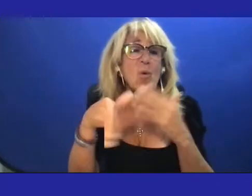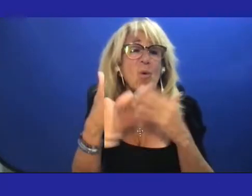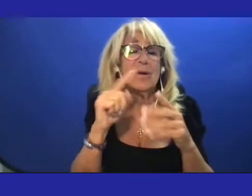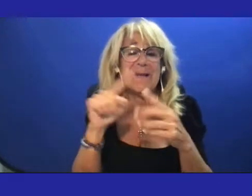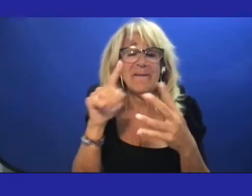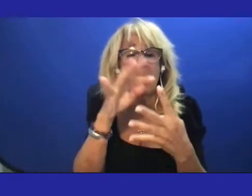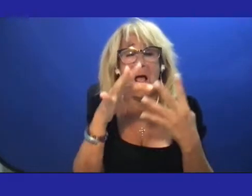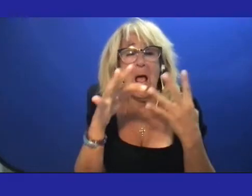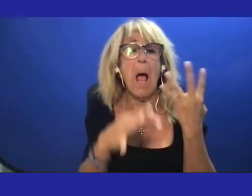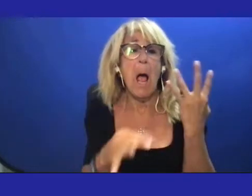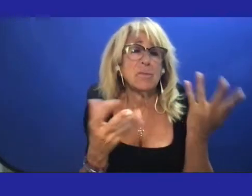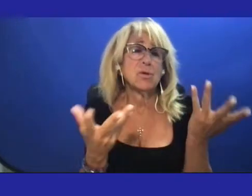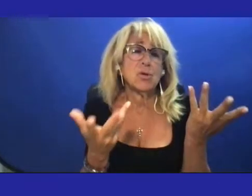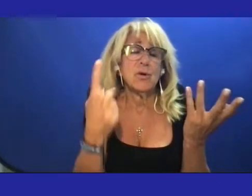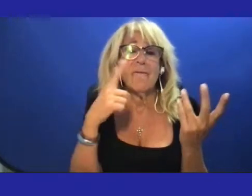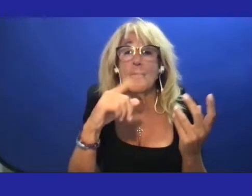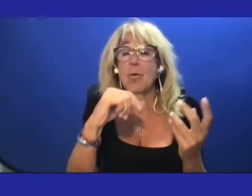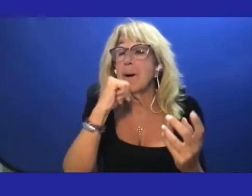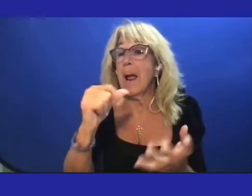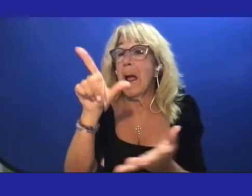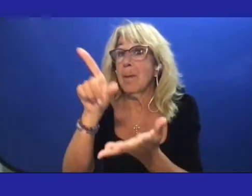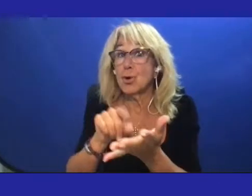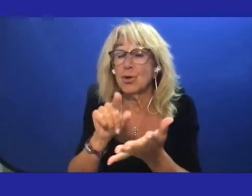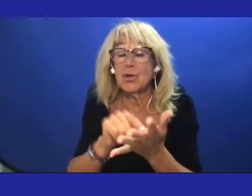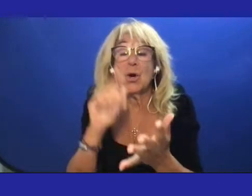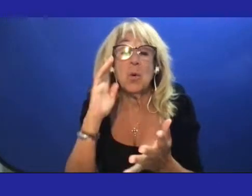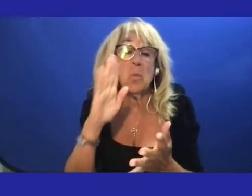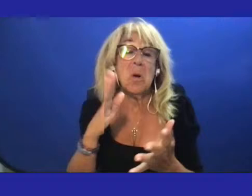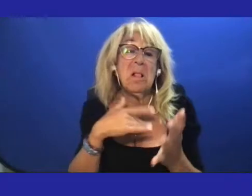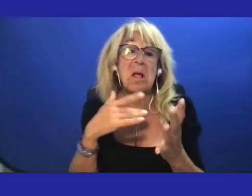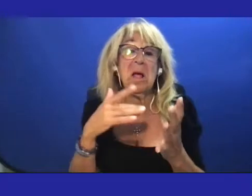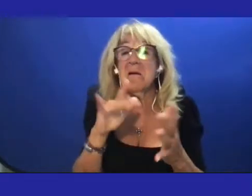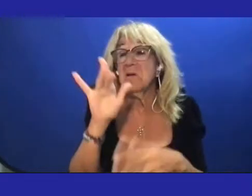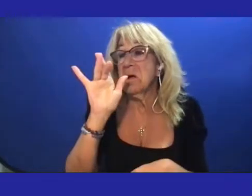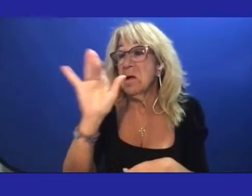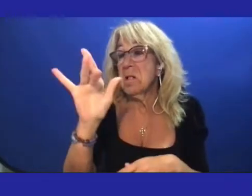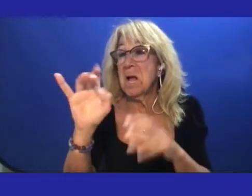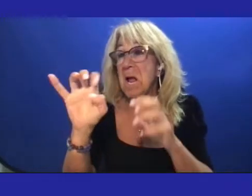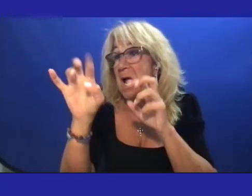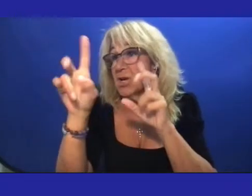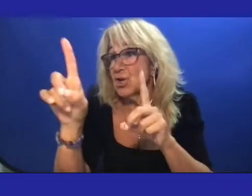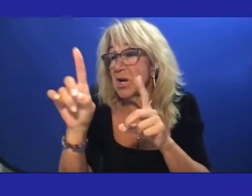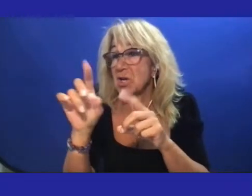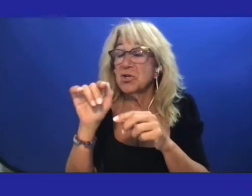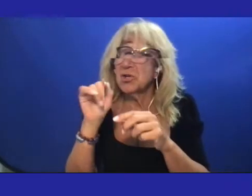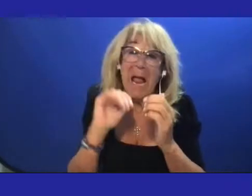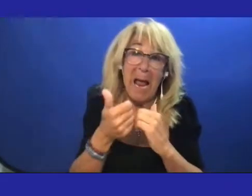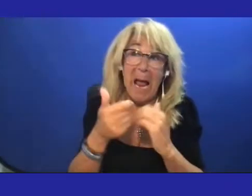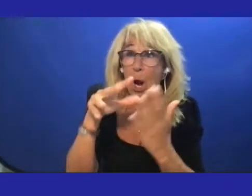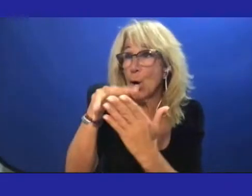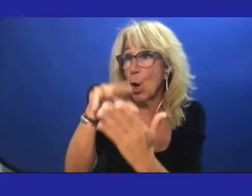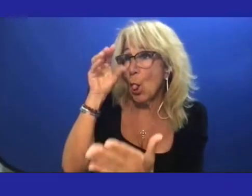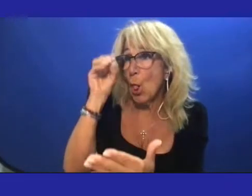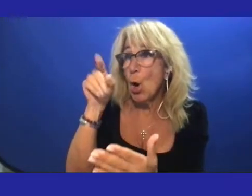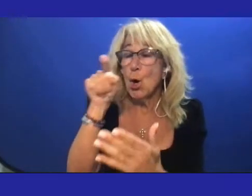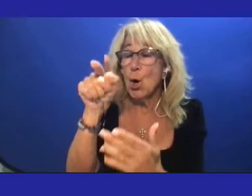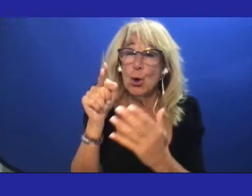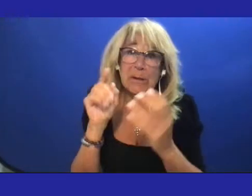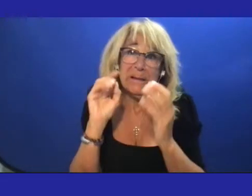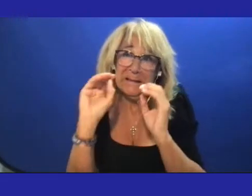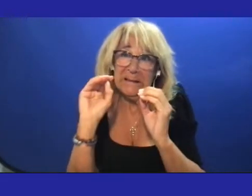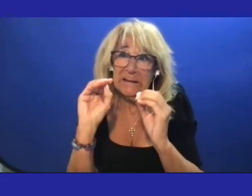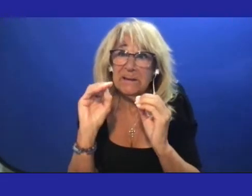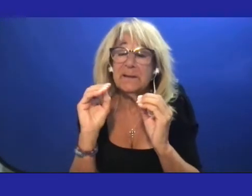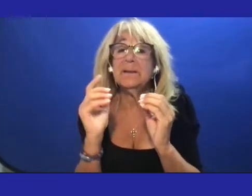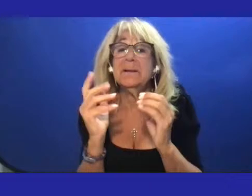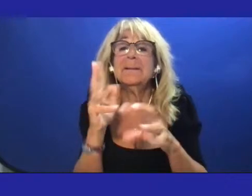can have for not printing. It'll have links to education. It will also be, the links will be embedded in your current